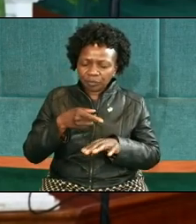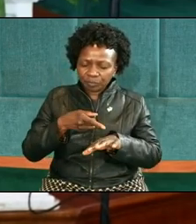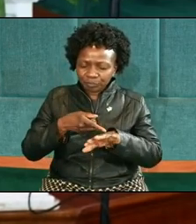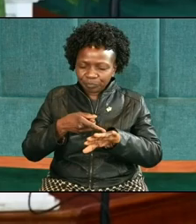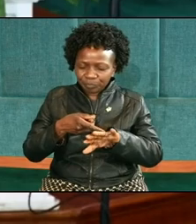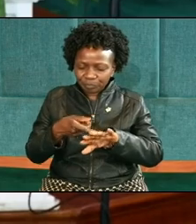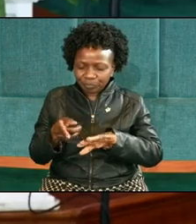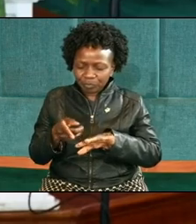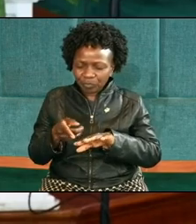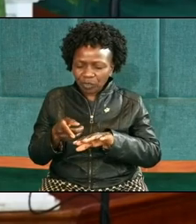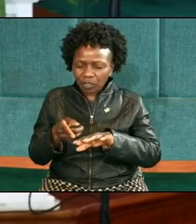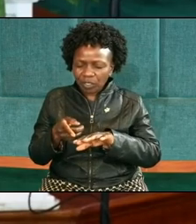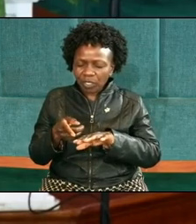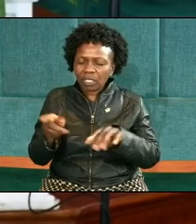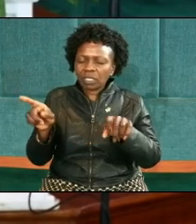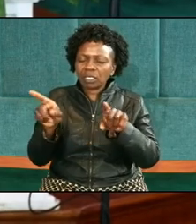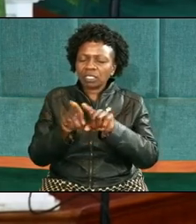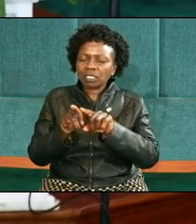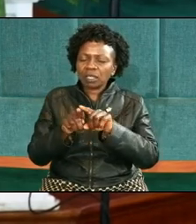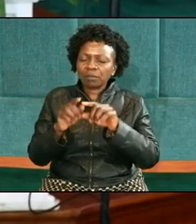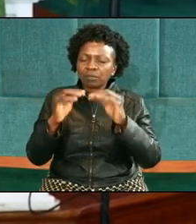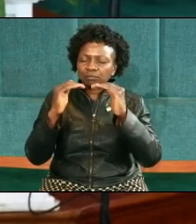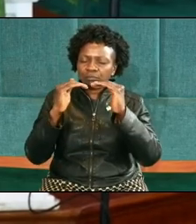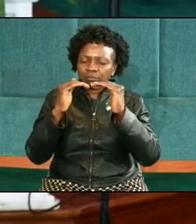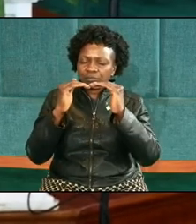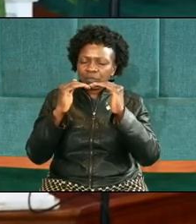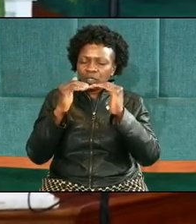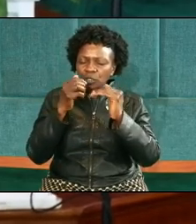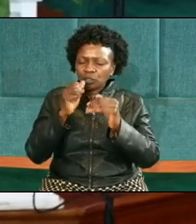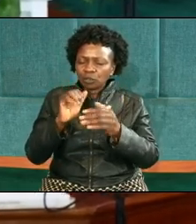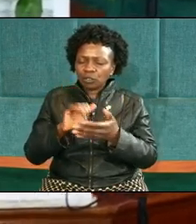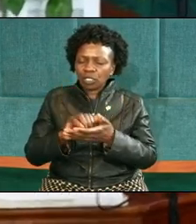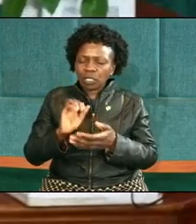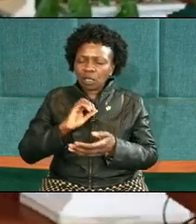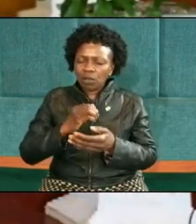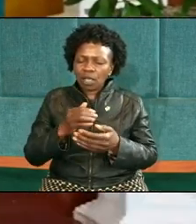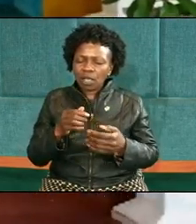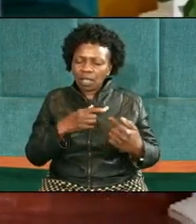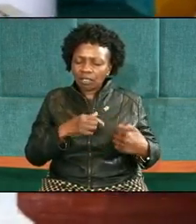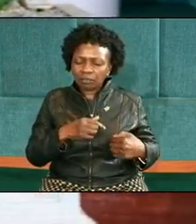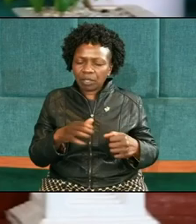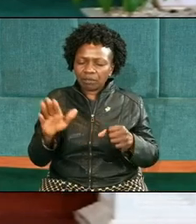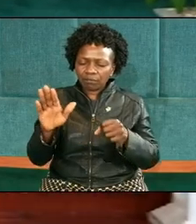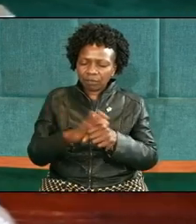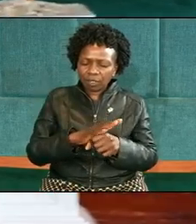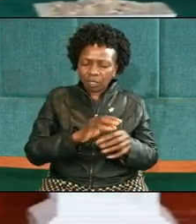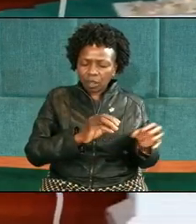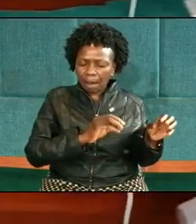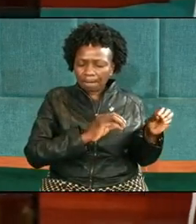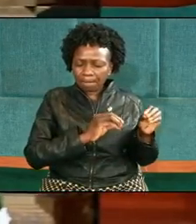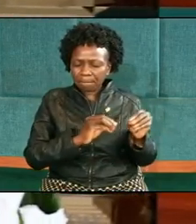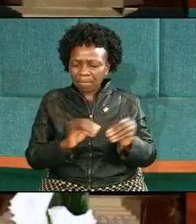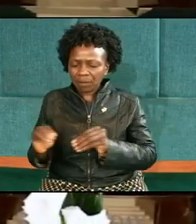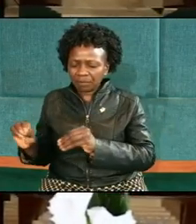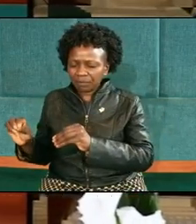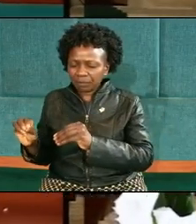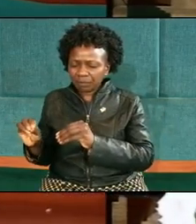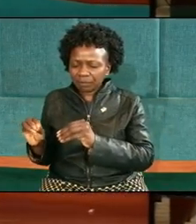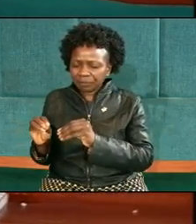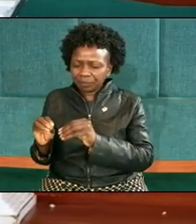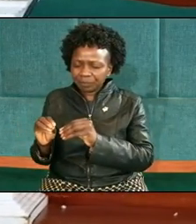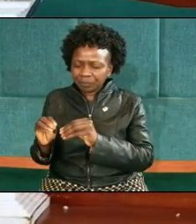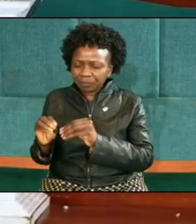soluble portions so that our hearts will be filled. Remove this preacher one more time,